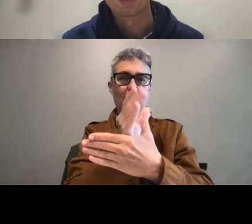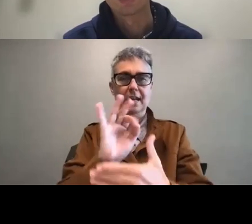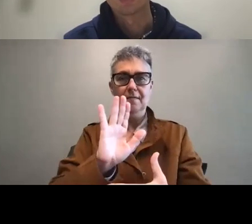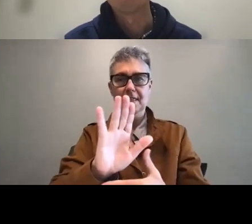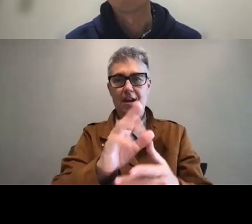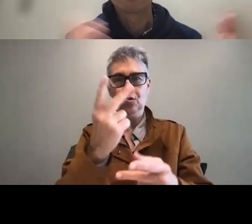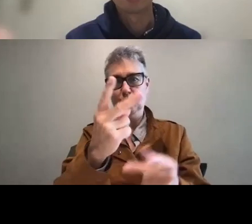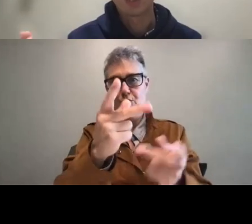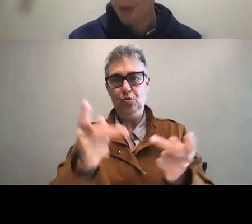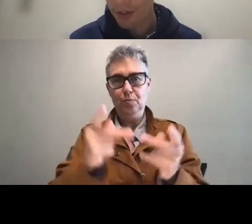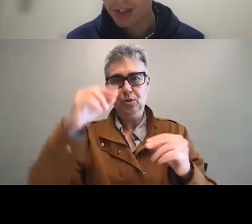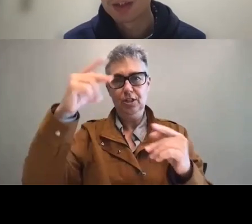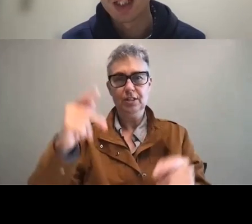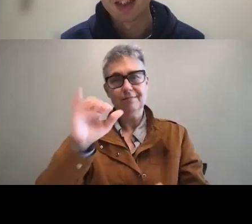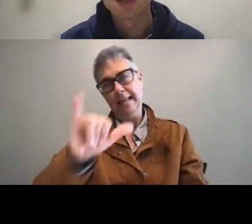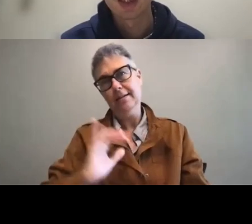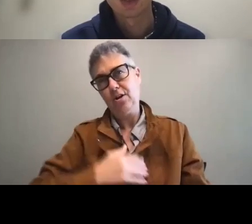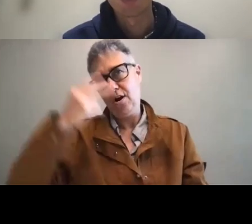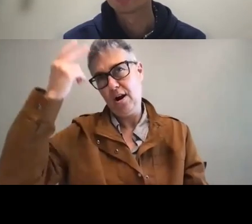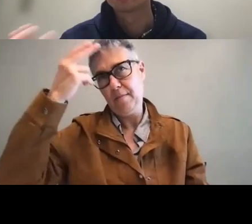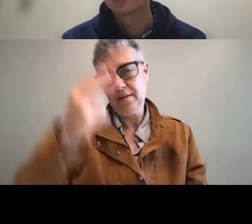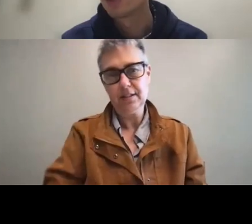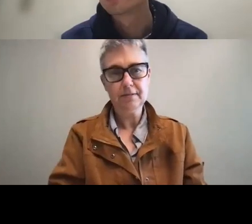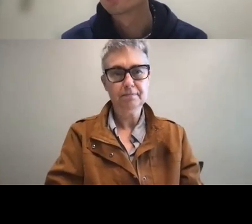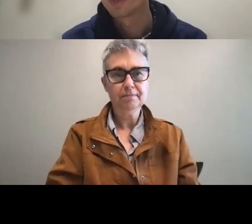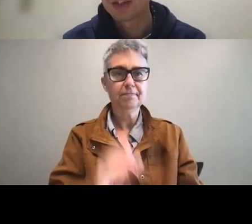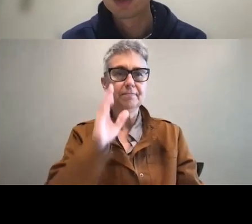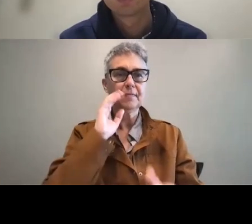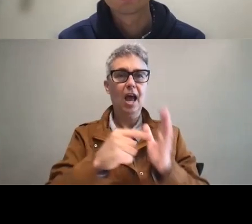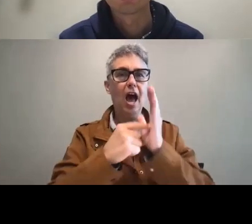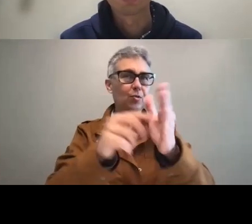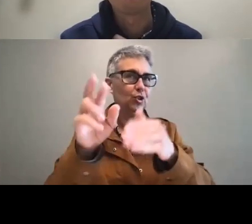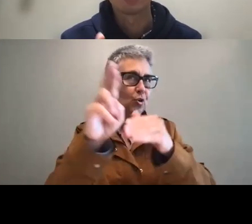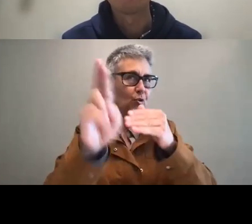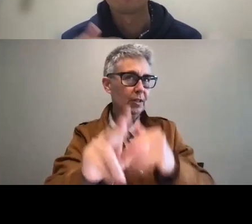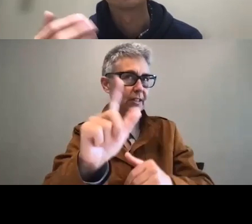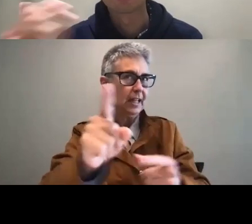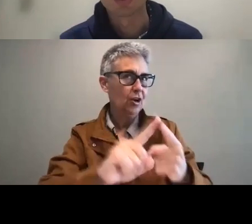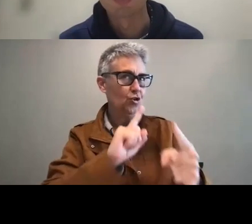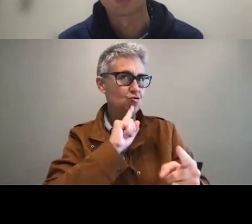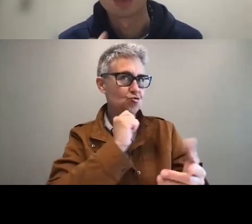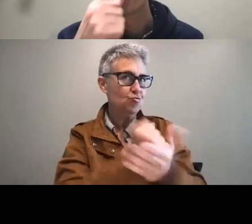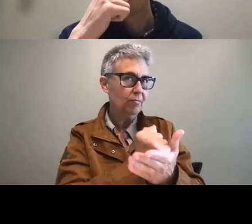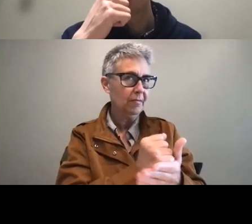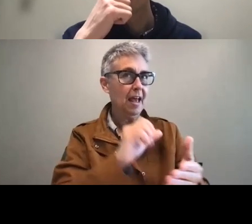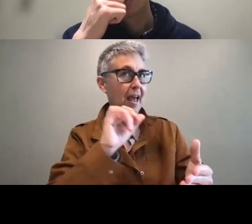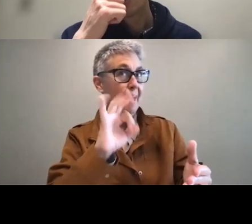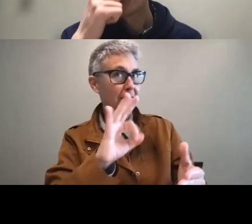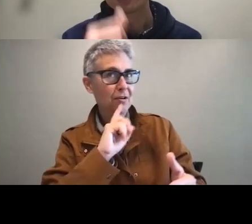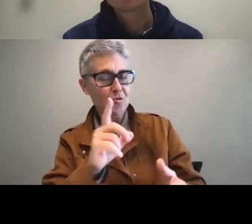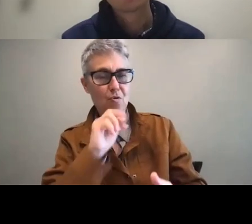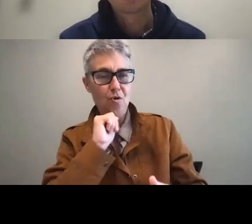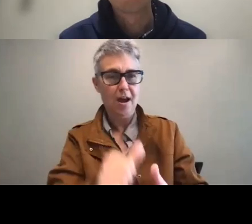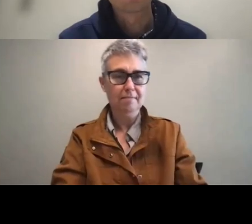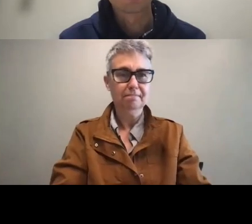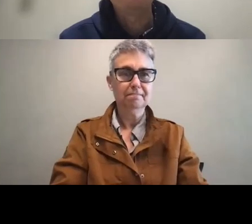of the hypothesis, and I will show the results later to verify whether this is true or not. I